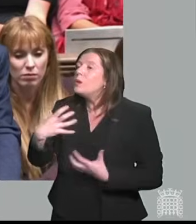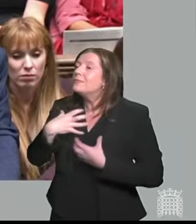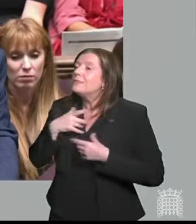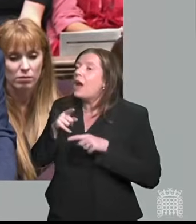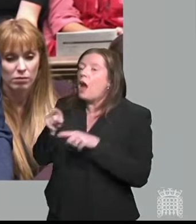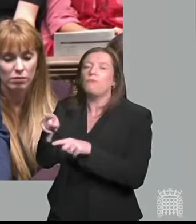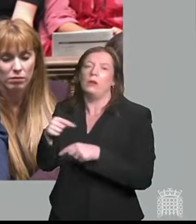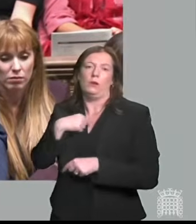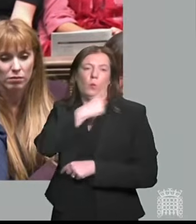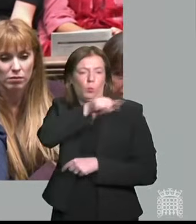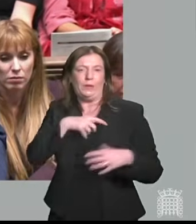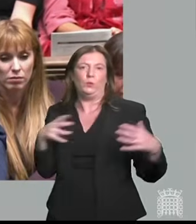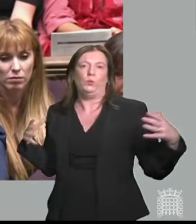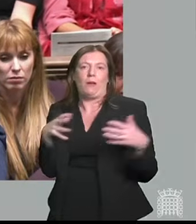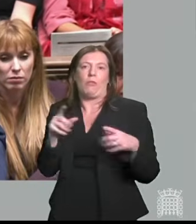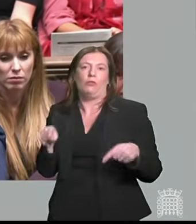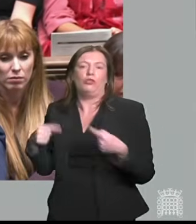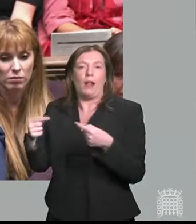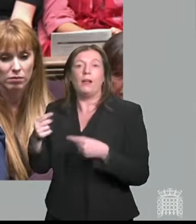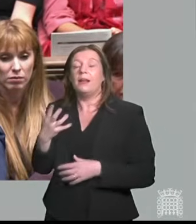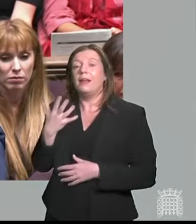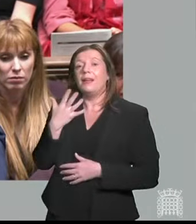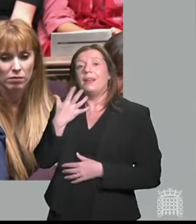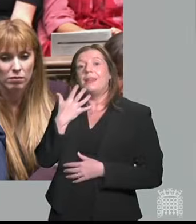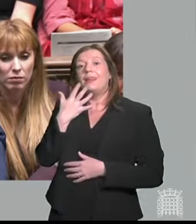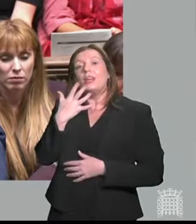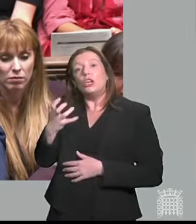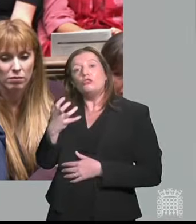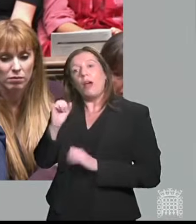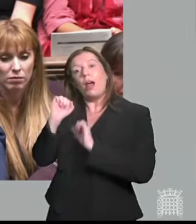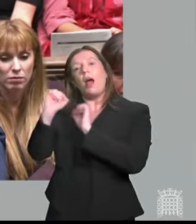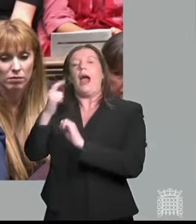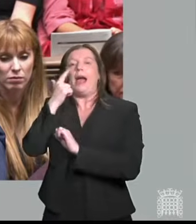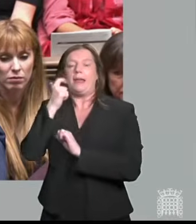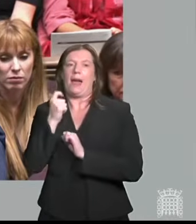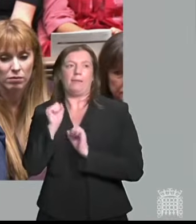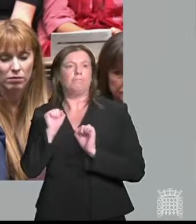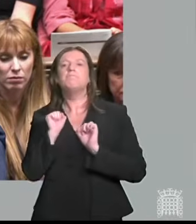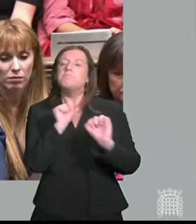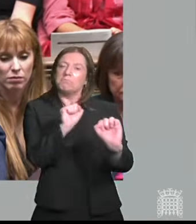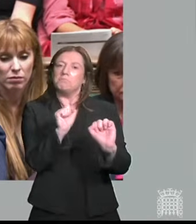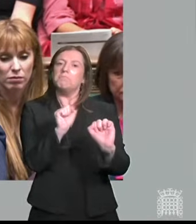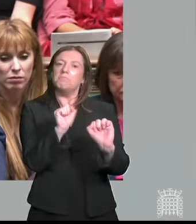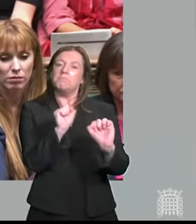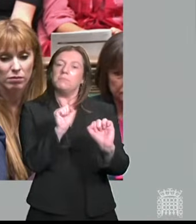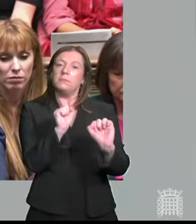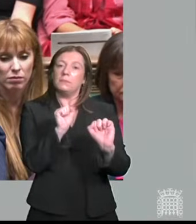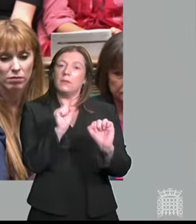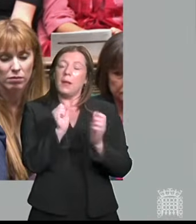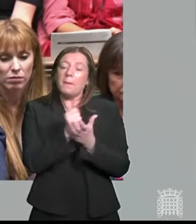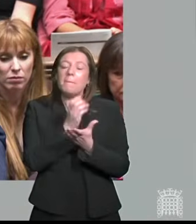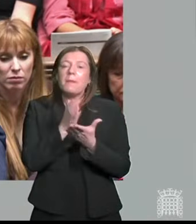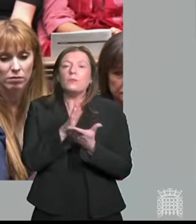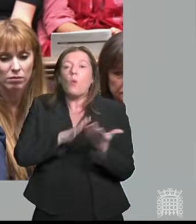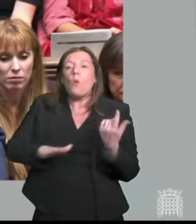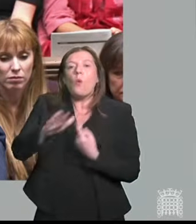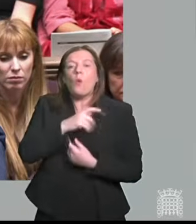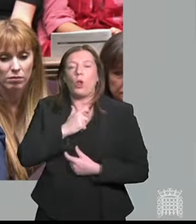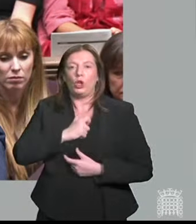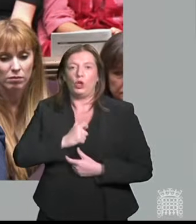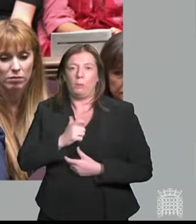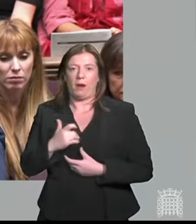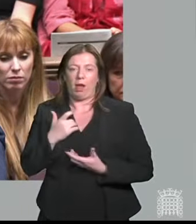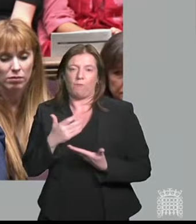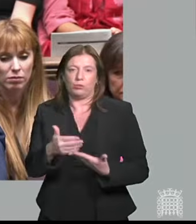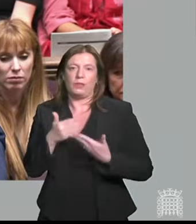in support of Israel's right to self-defence, and for the dignity of all human life that cannot be